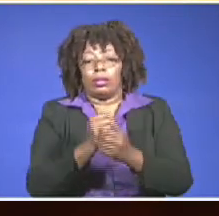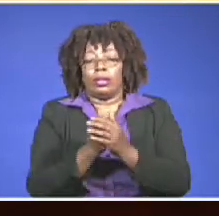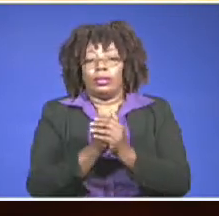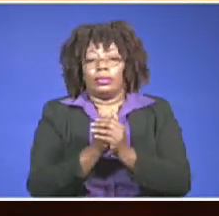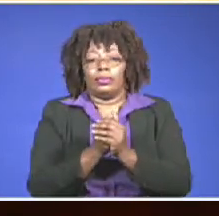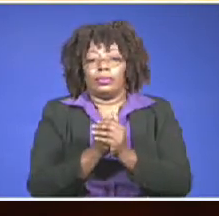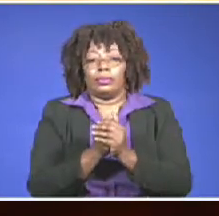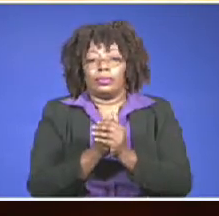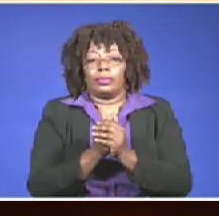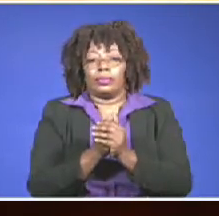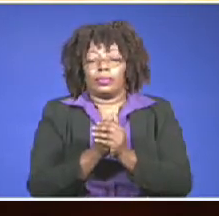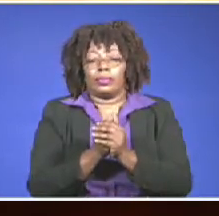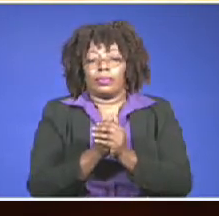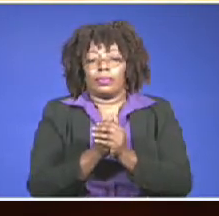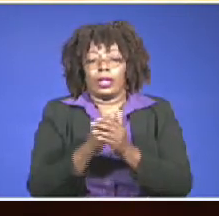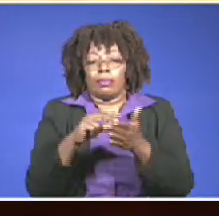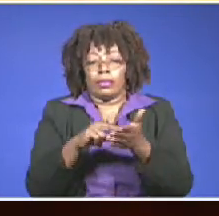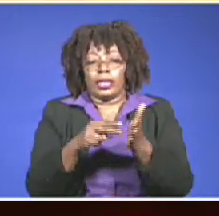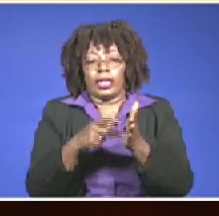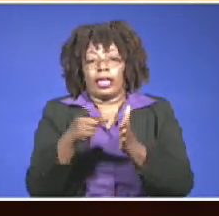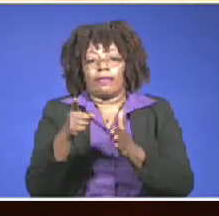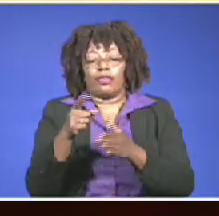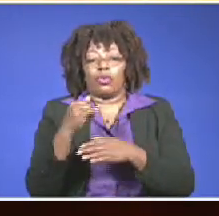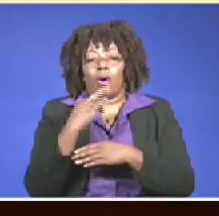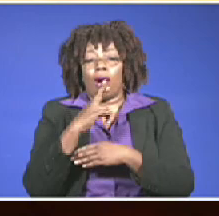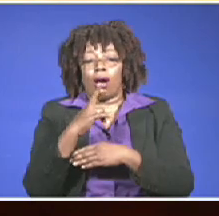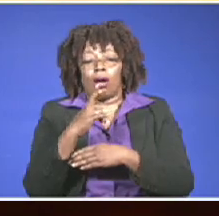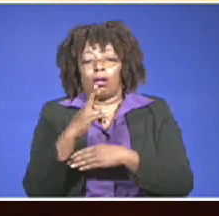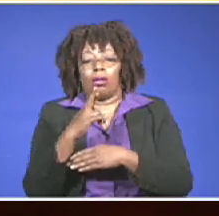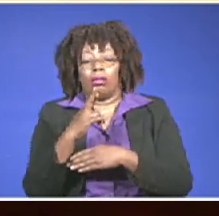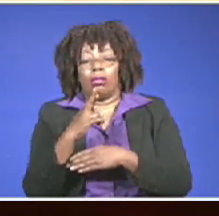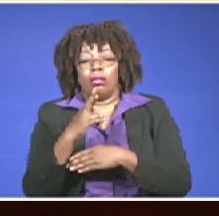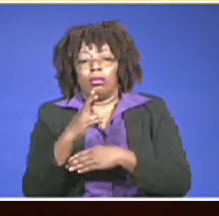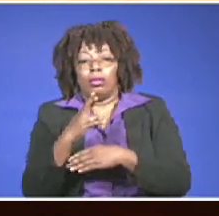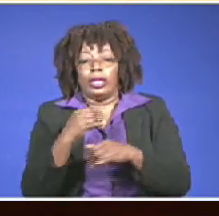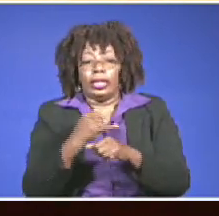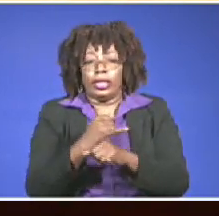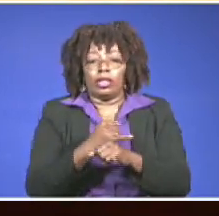What that means is that if you are in violation of any law, they have the power to arrest you.